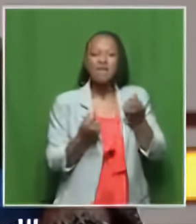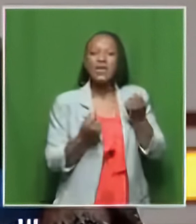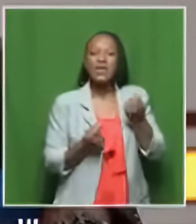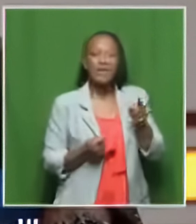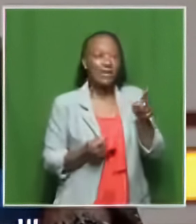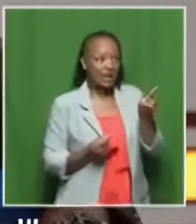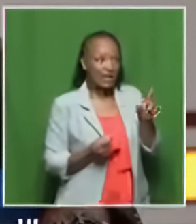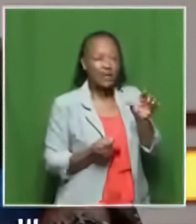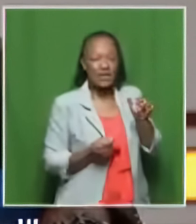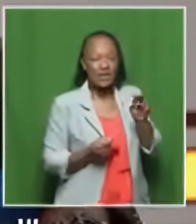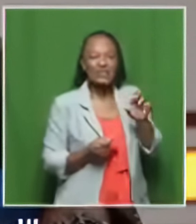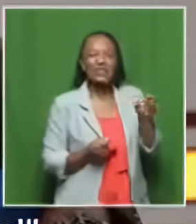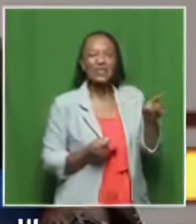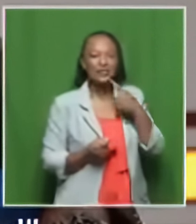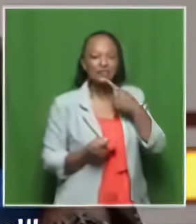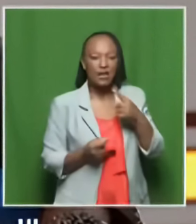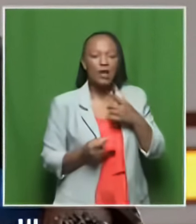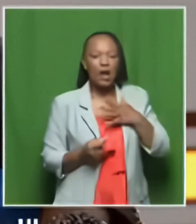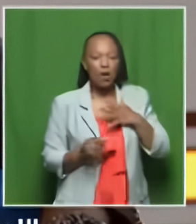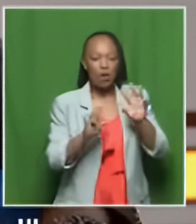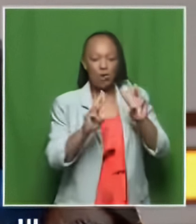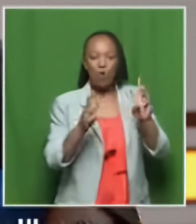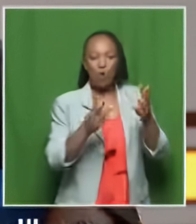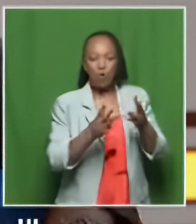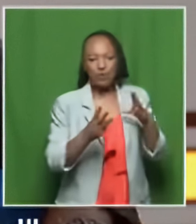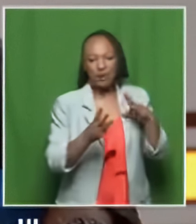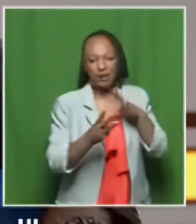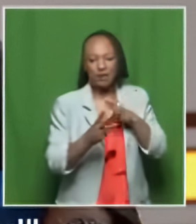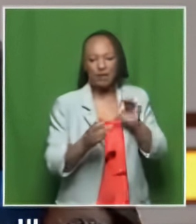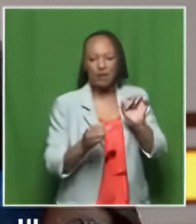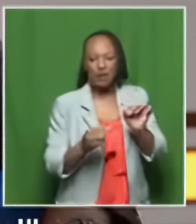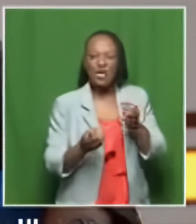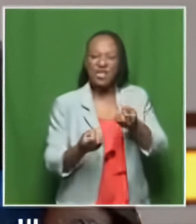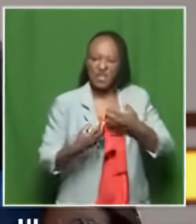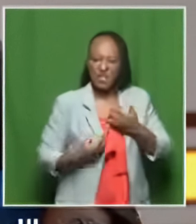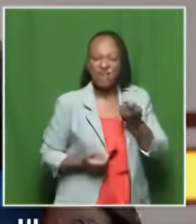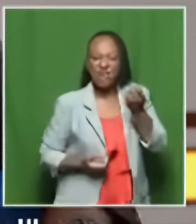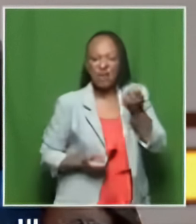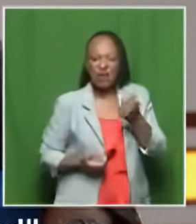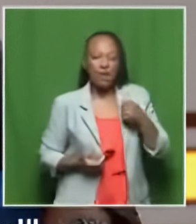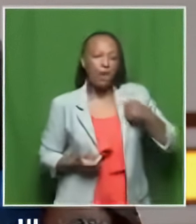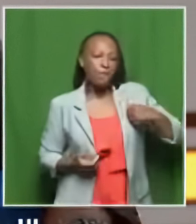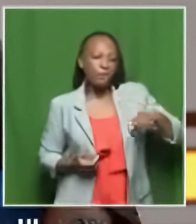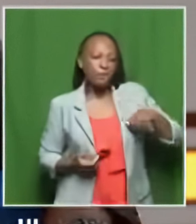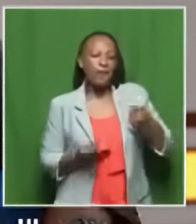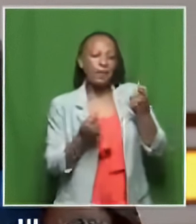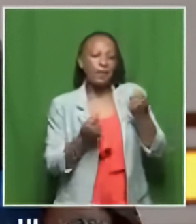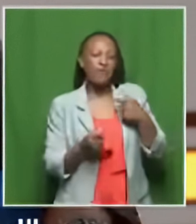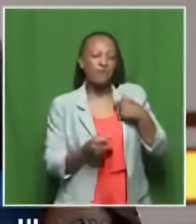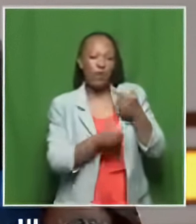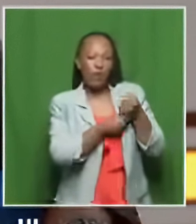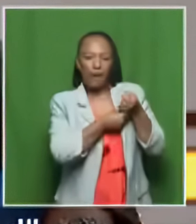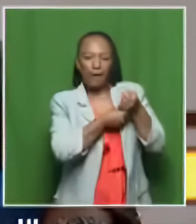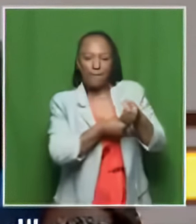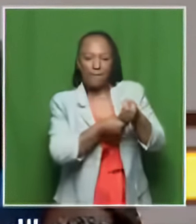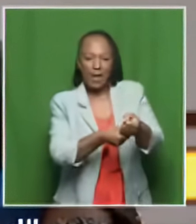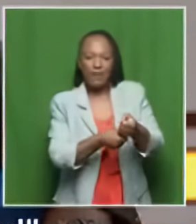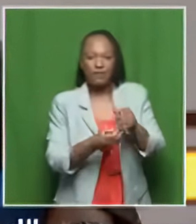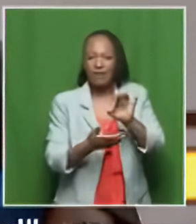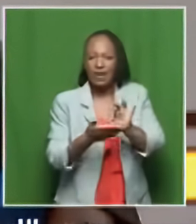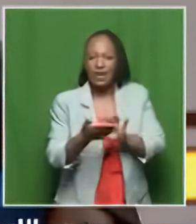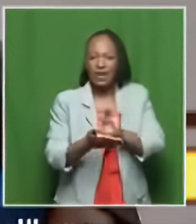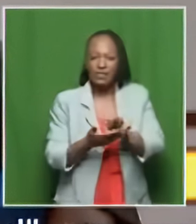ANC, give us money in our ward through our ward councillors to use municipal money to campaign for the elections.